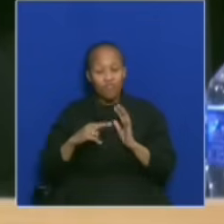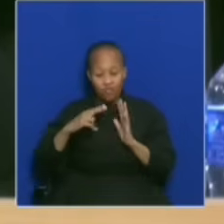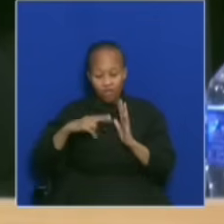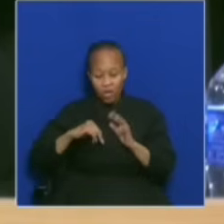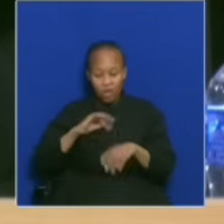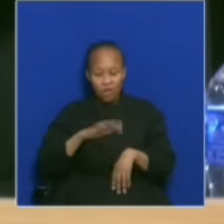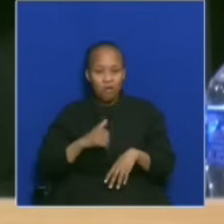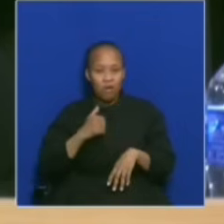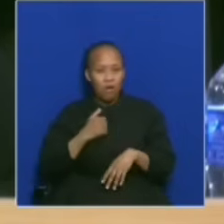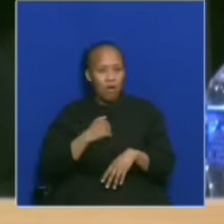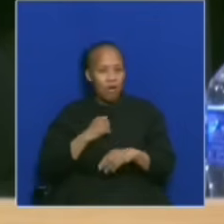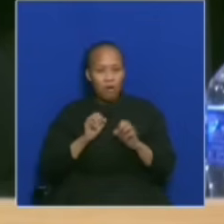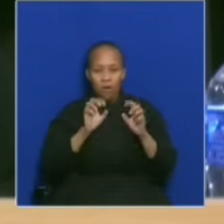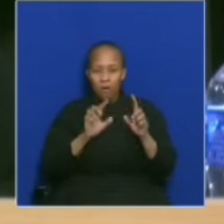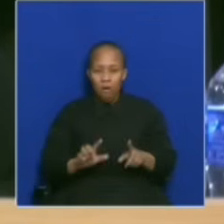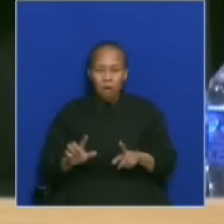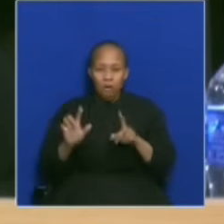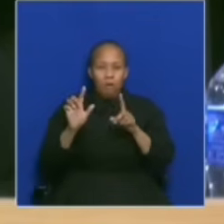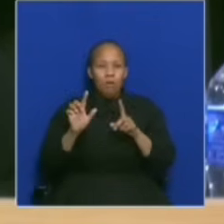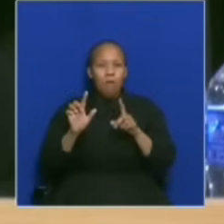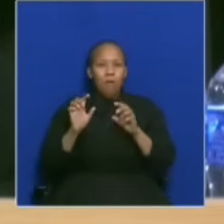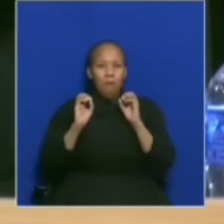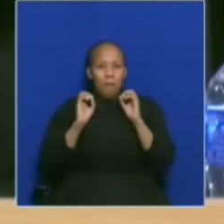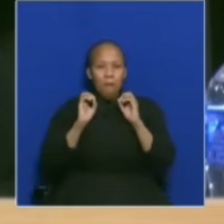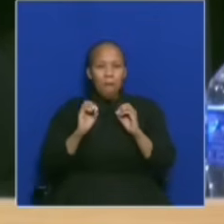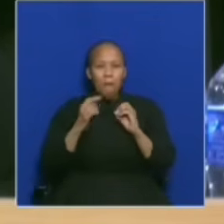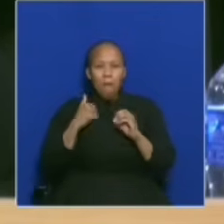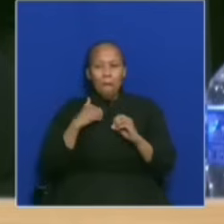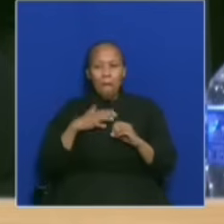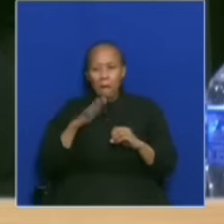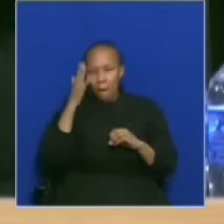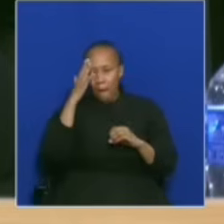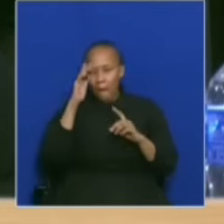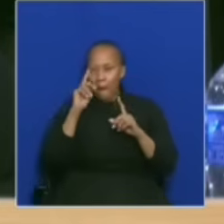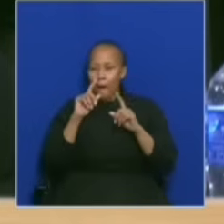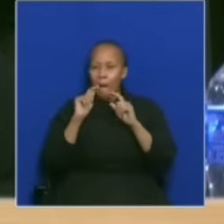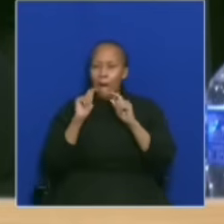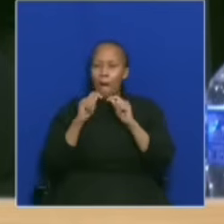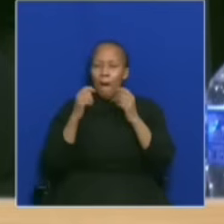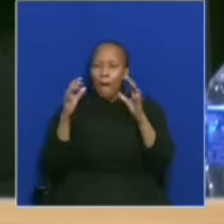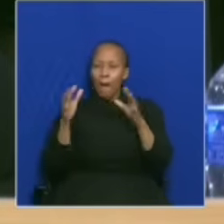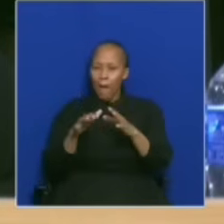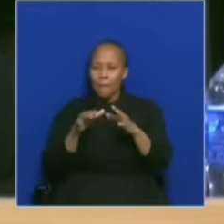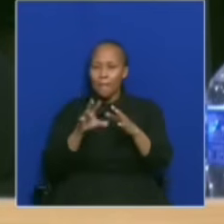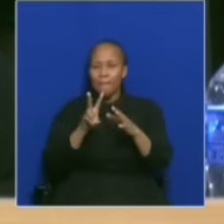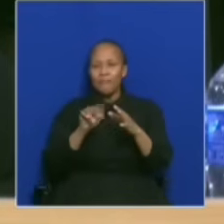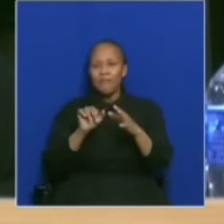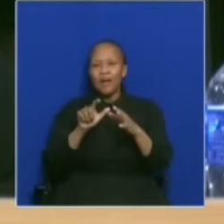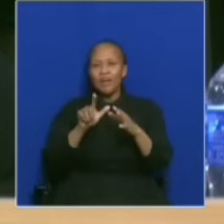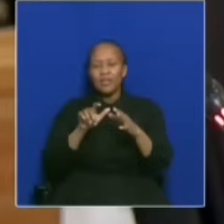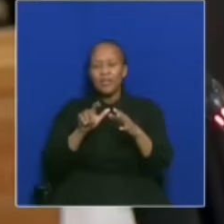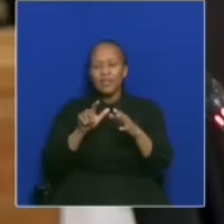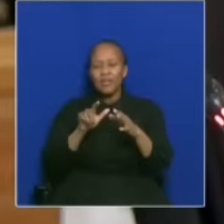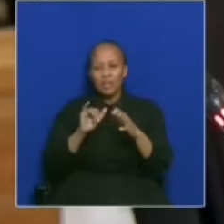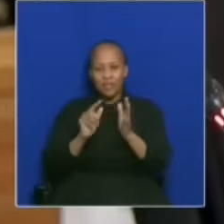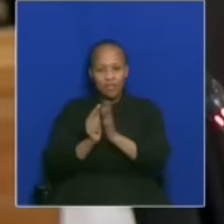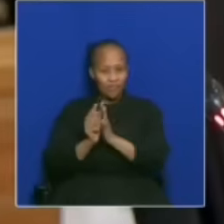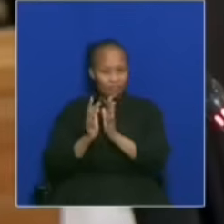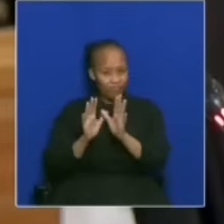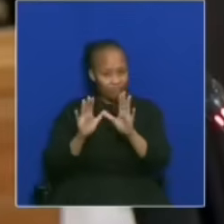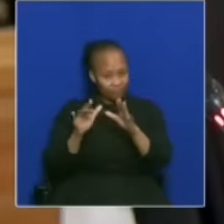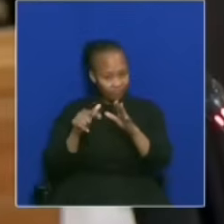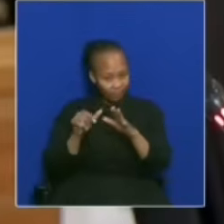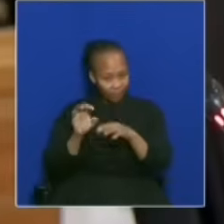Mr. Valley's team have copies of what you're referring to? Do they know, even if it's redacted? Because it might